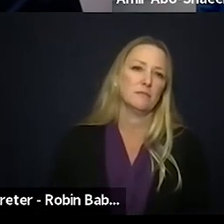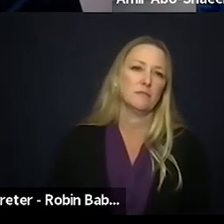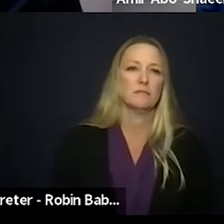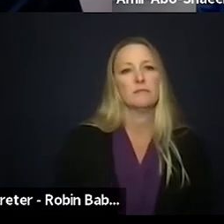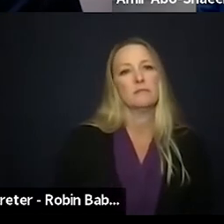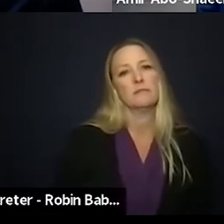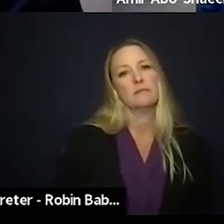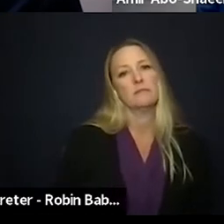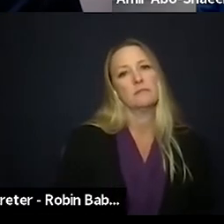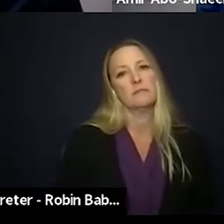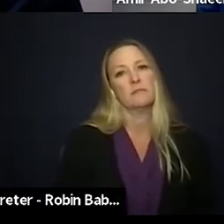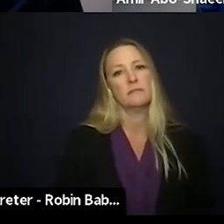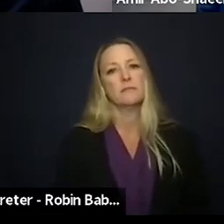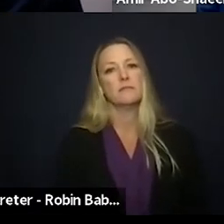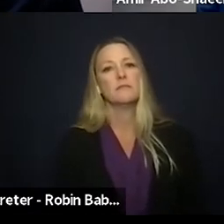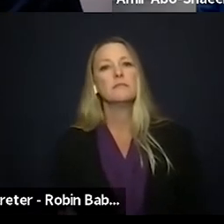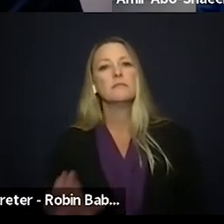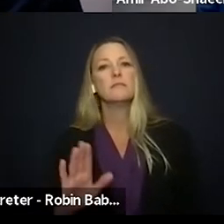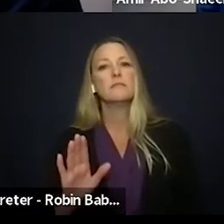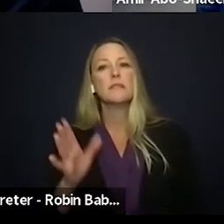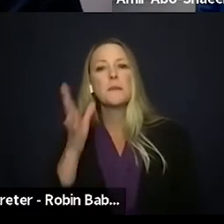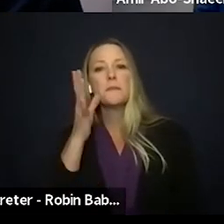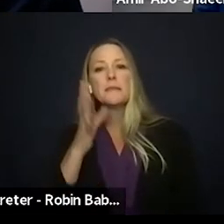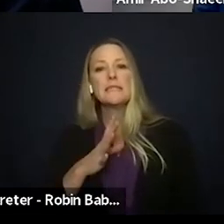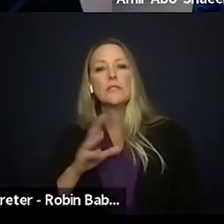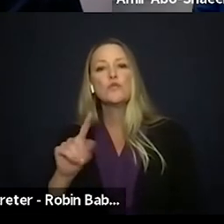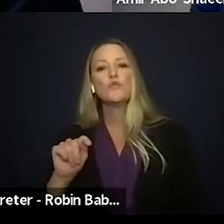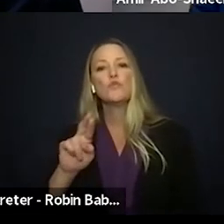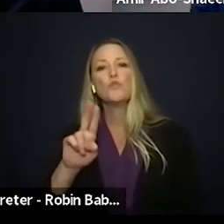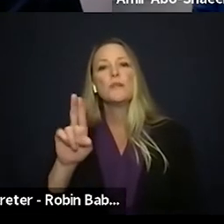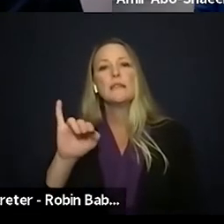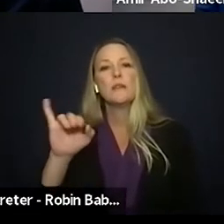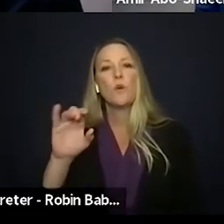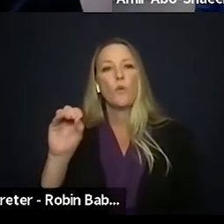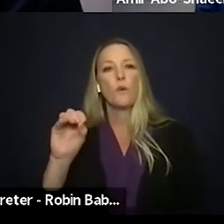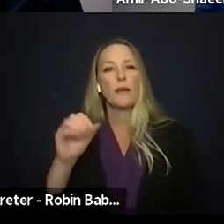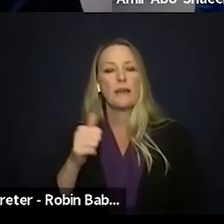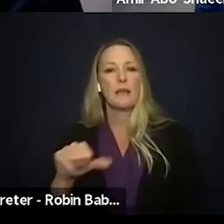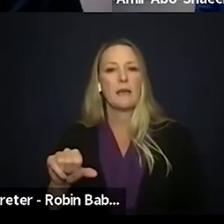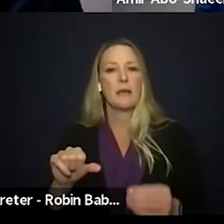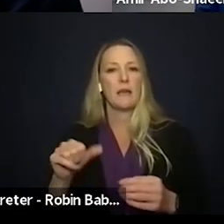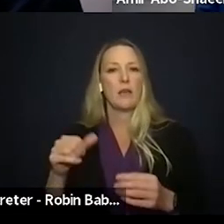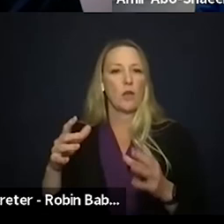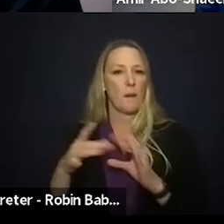uh hello mr geo is there any public comment on this item